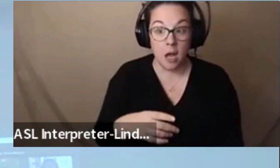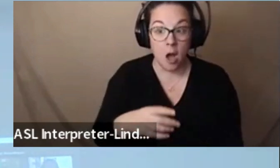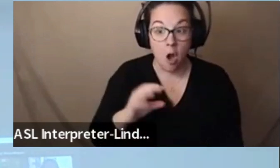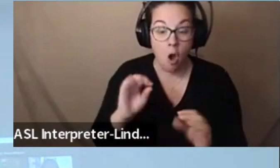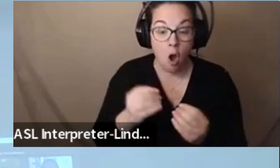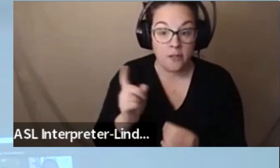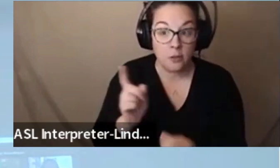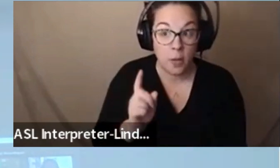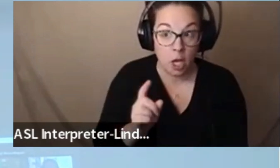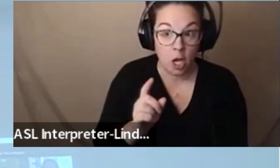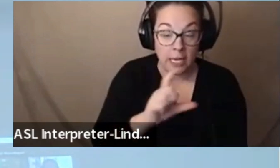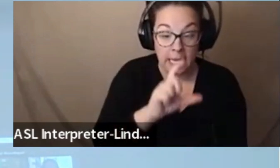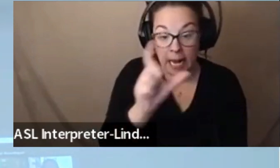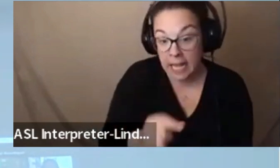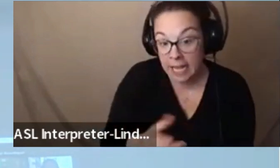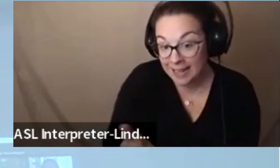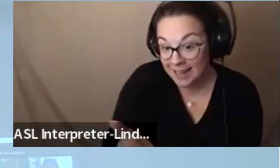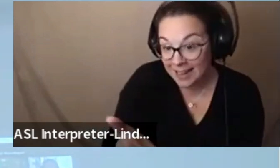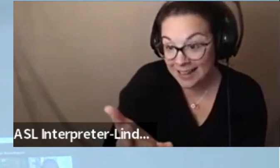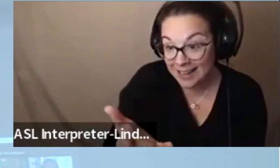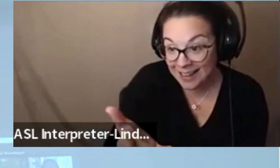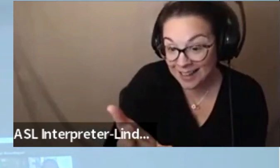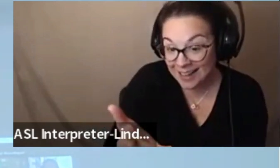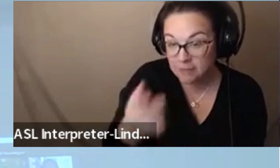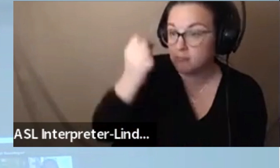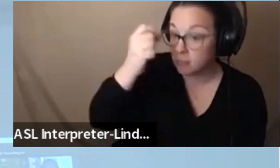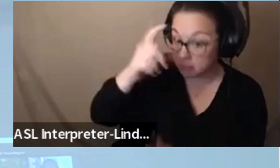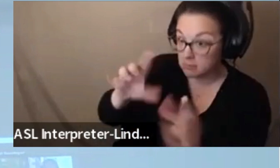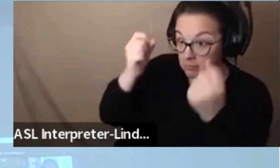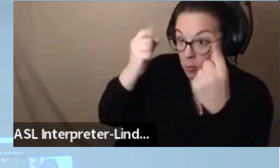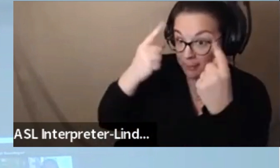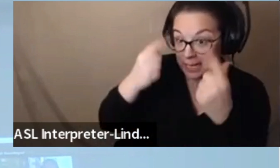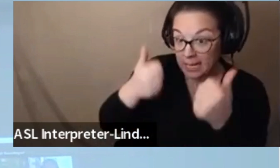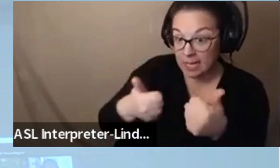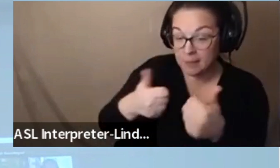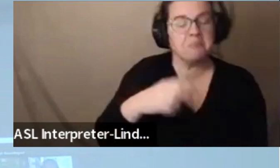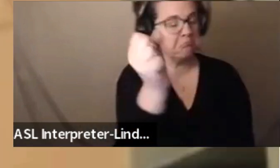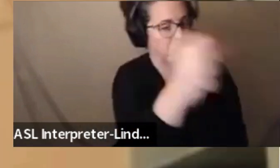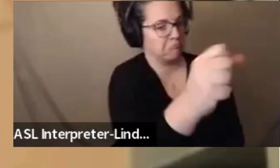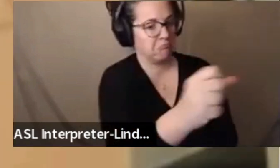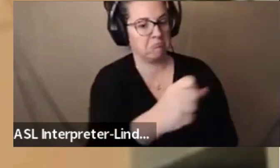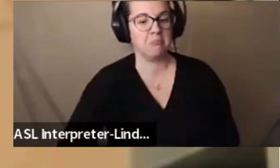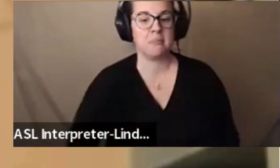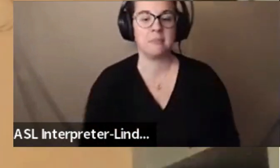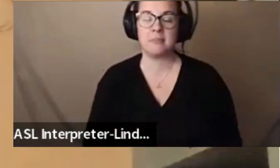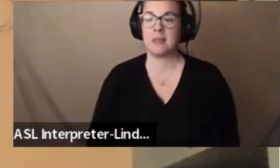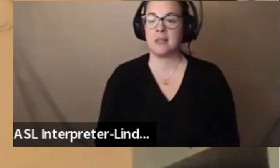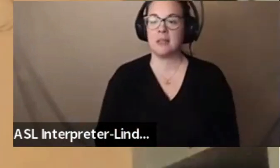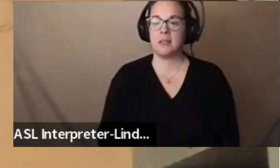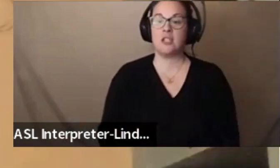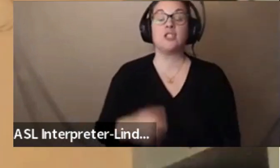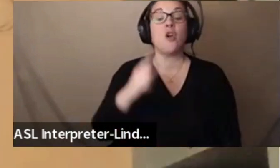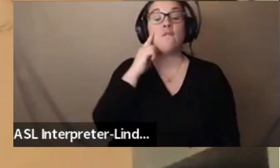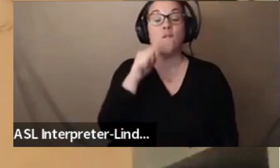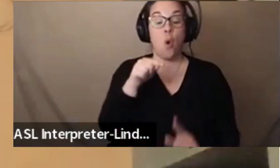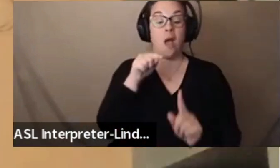really going, this is an Italian office. Are you with me?